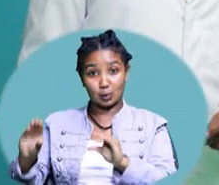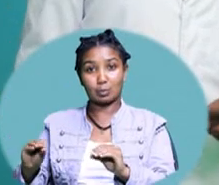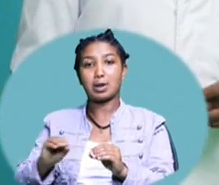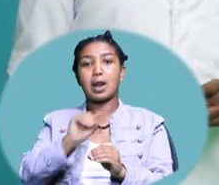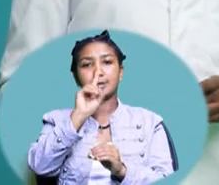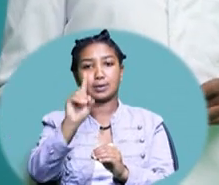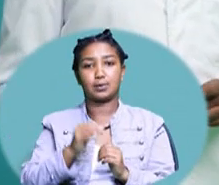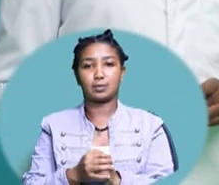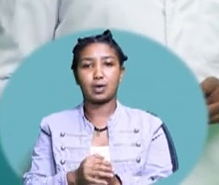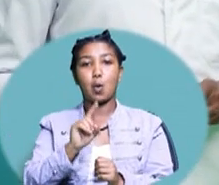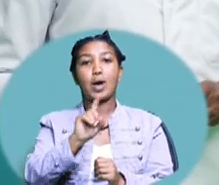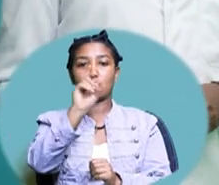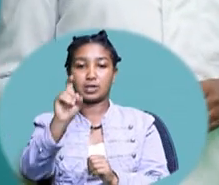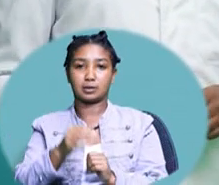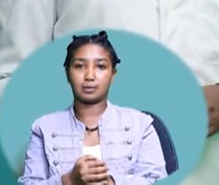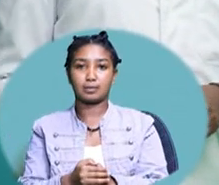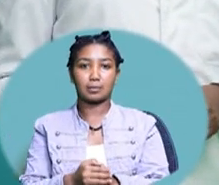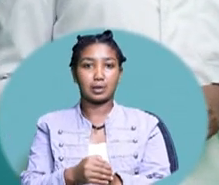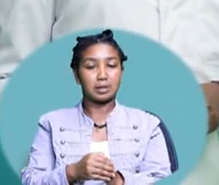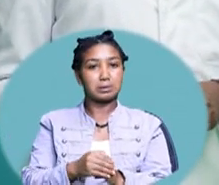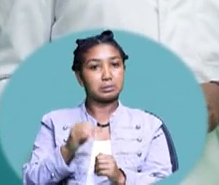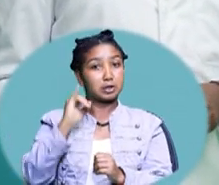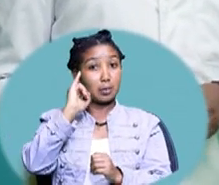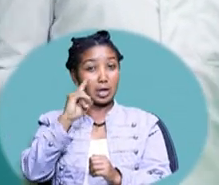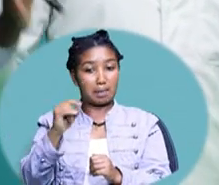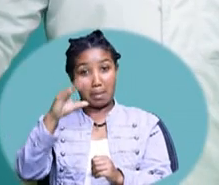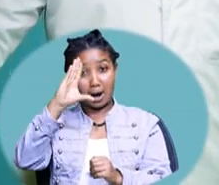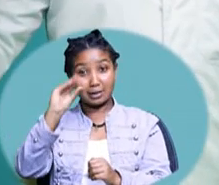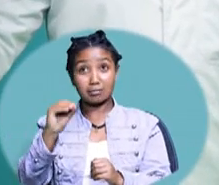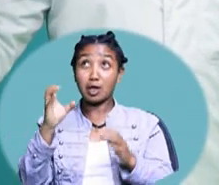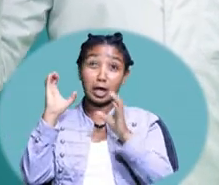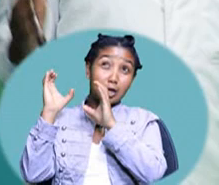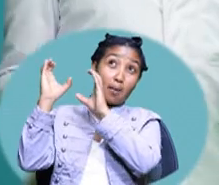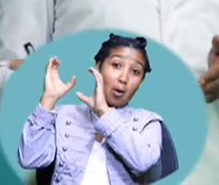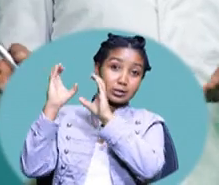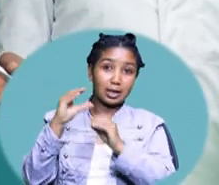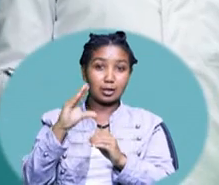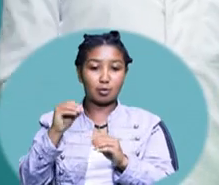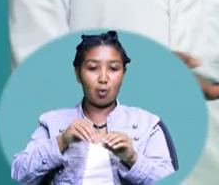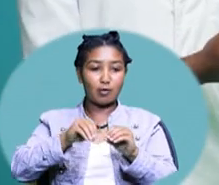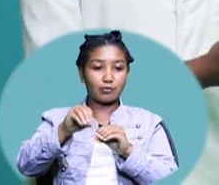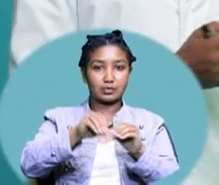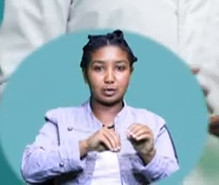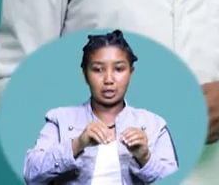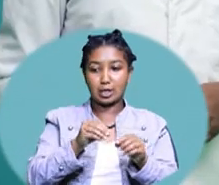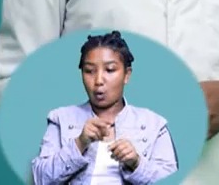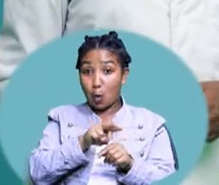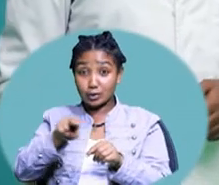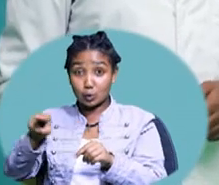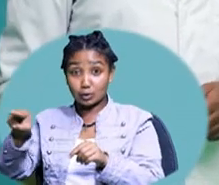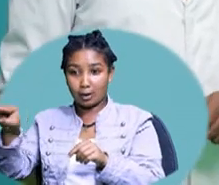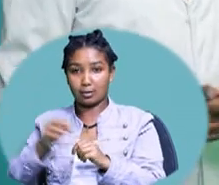let me ask you one question. Suppose a man carries a box and moves on a